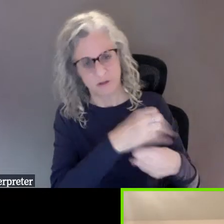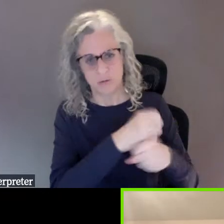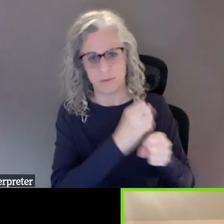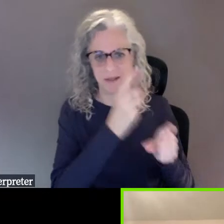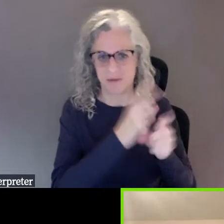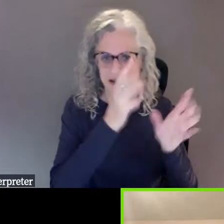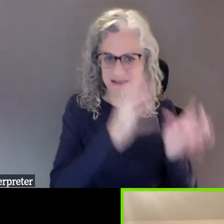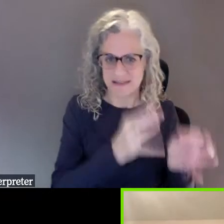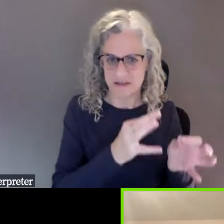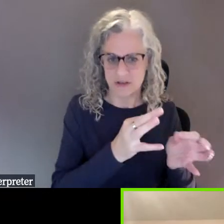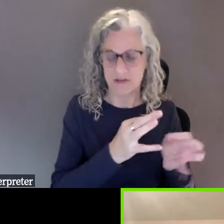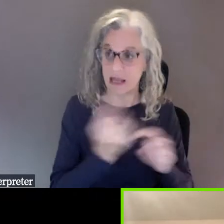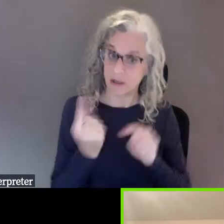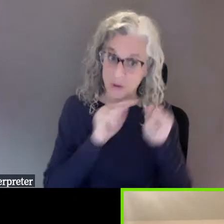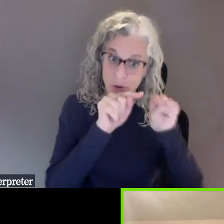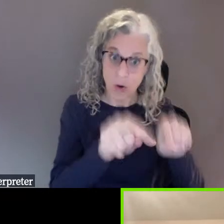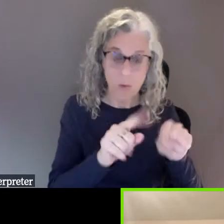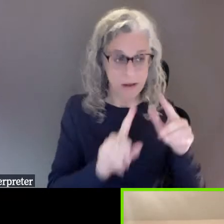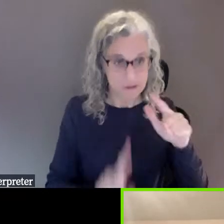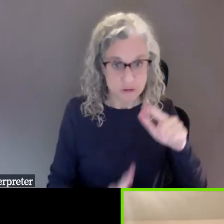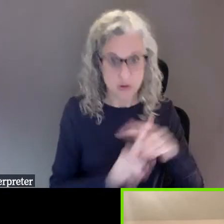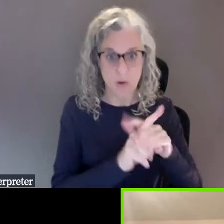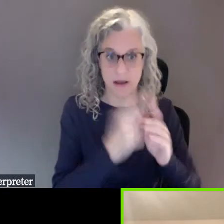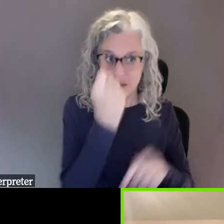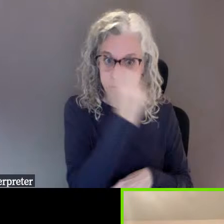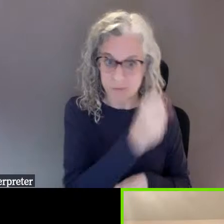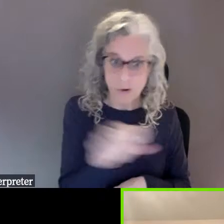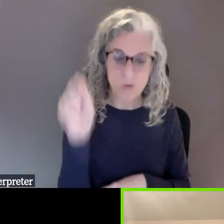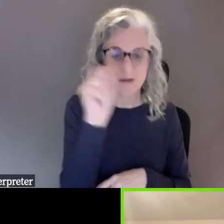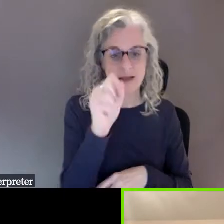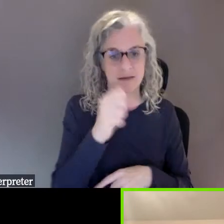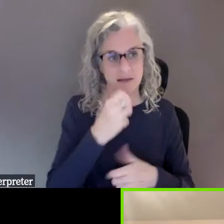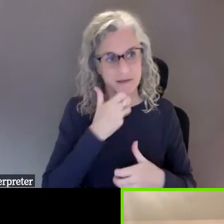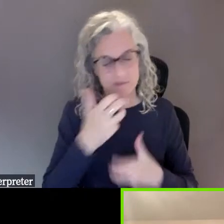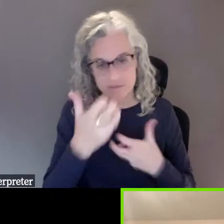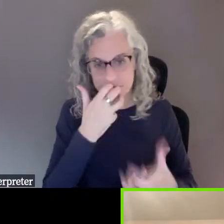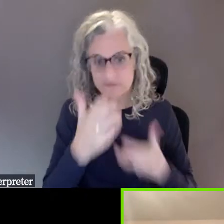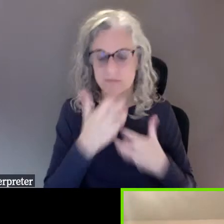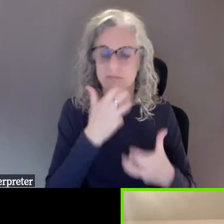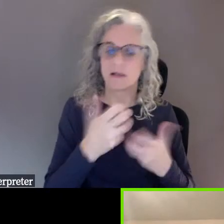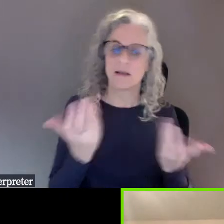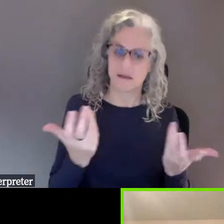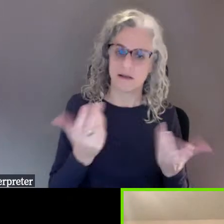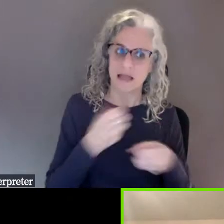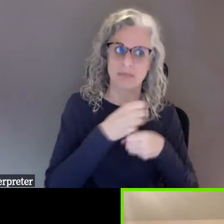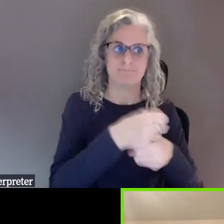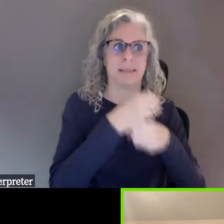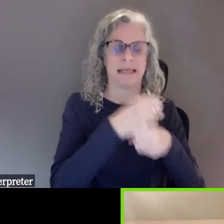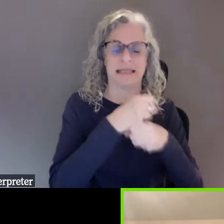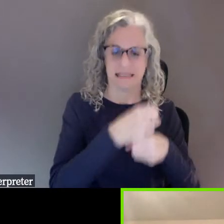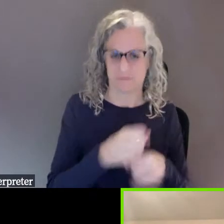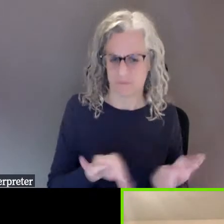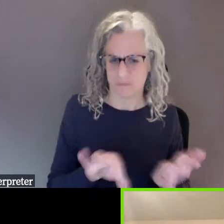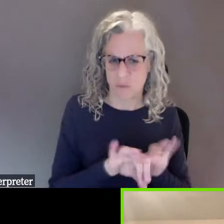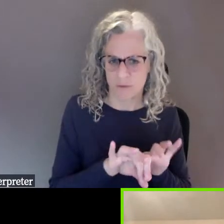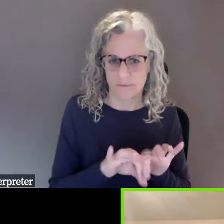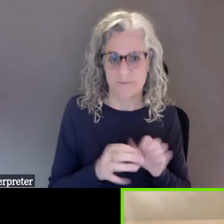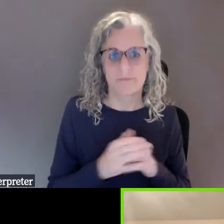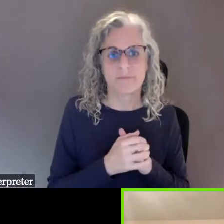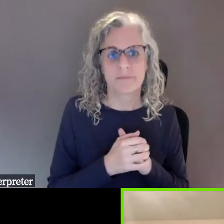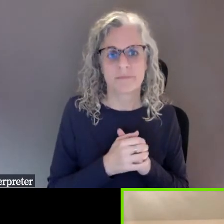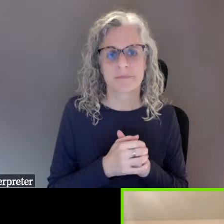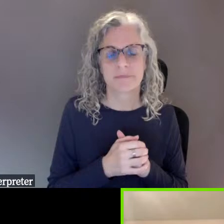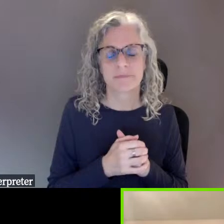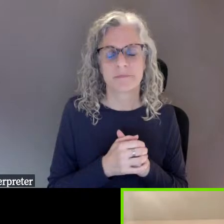of places and protesting and picketing and doing all of these things. Or like, even for instance, like we needed to collect a lot